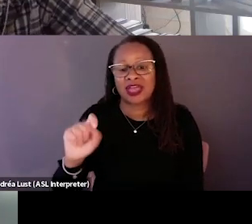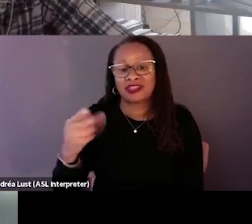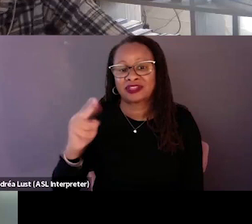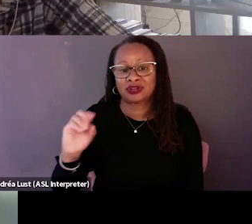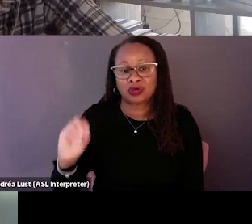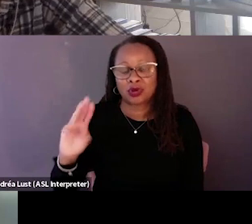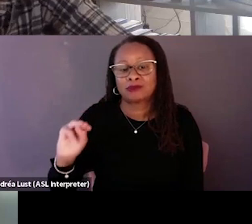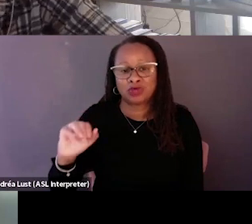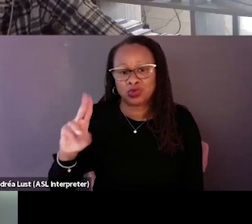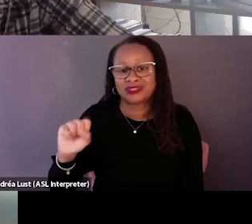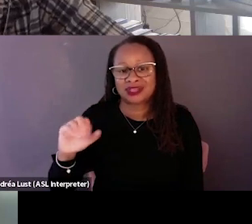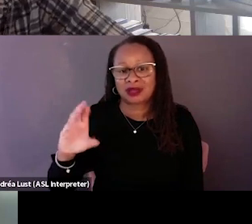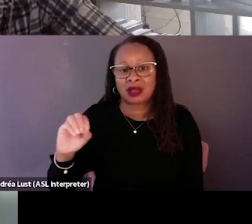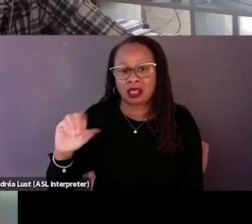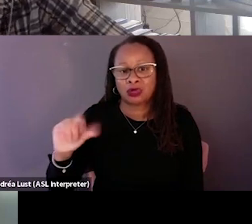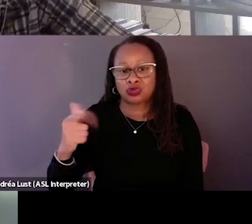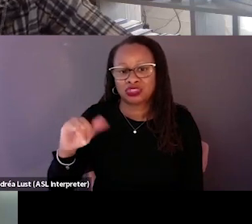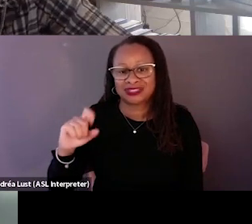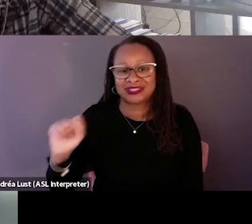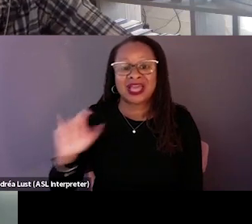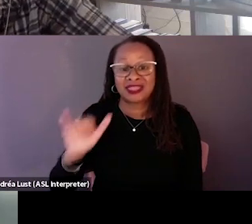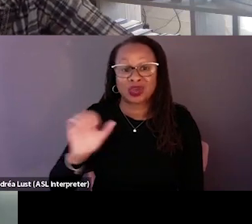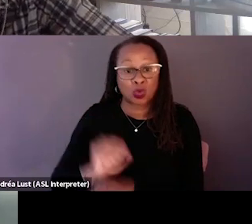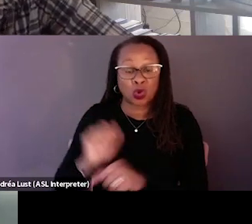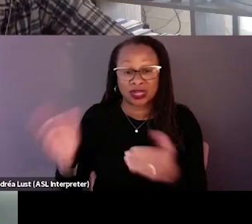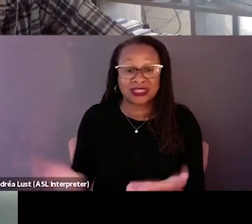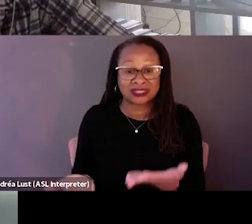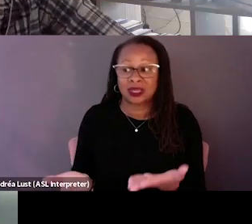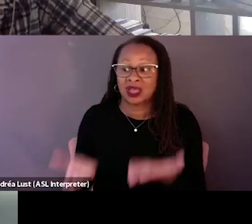ethnomusicologists is being lifted up nationally,